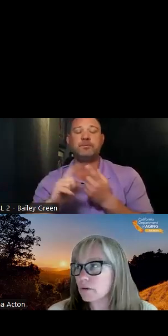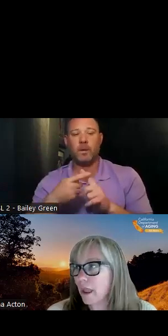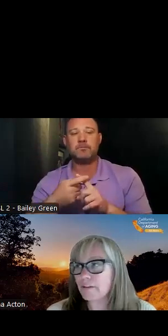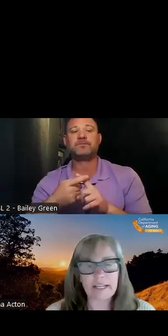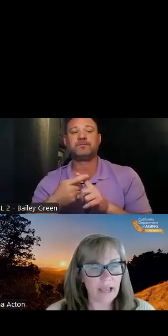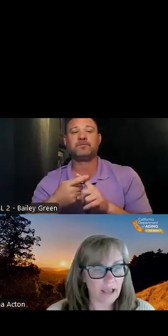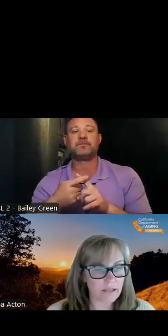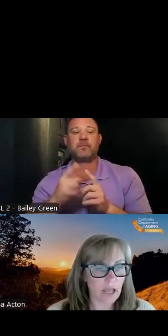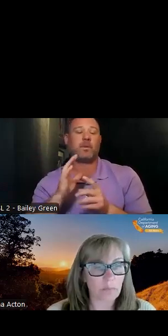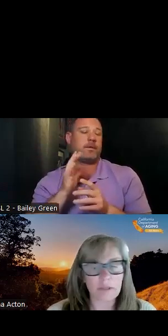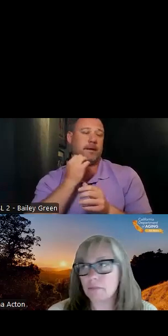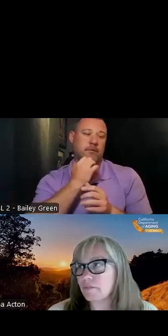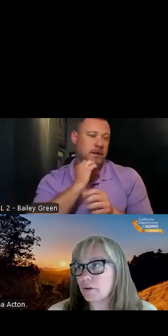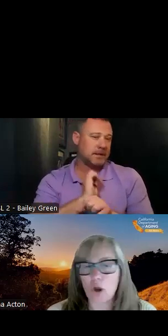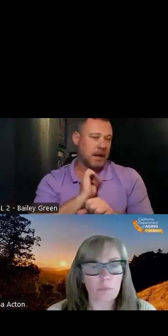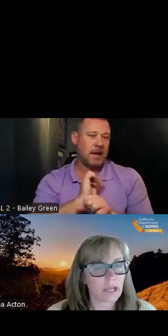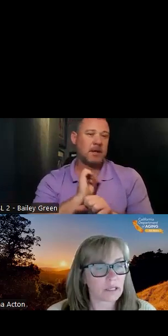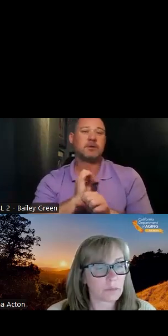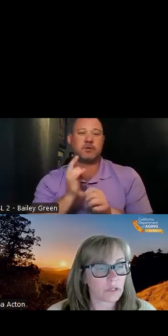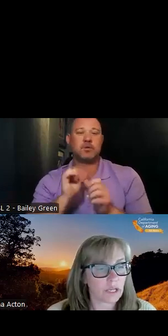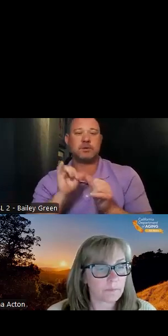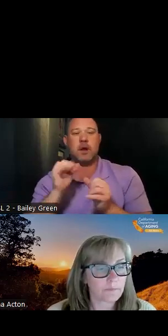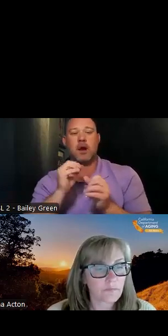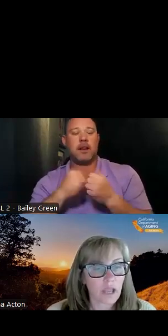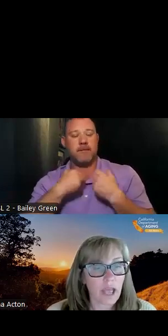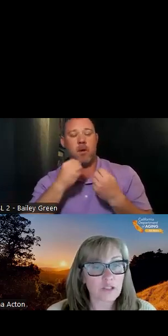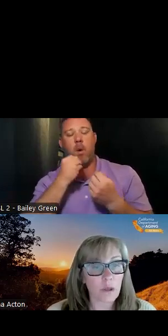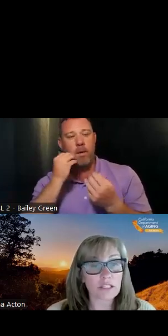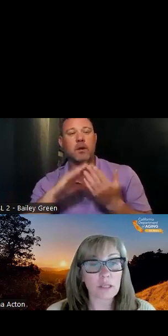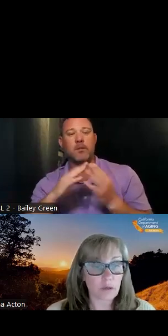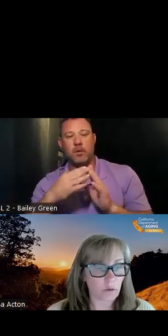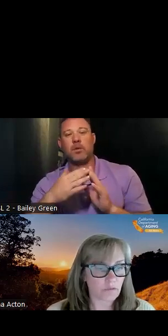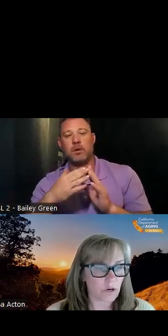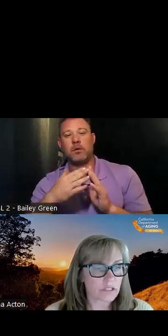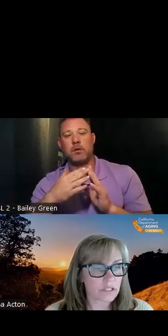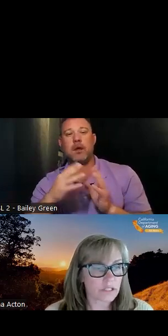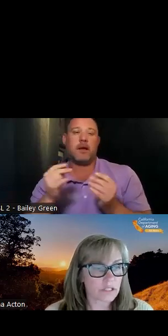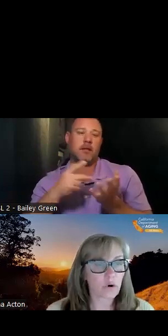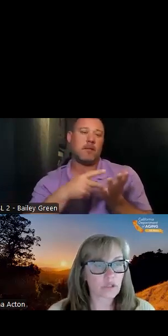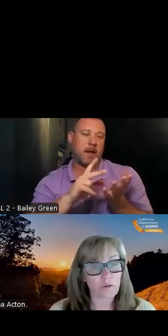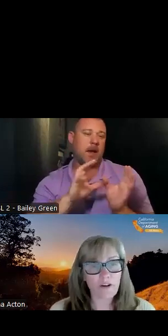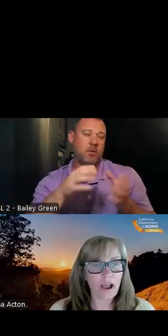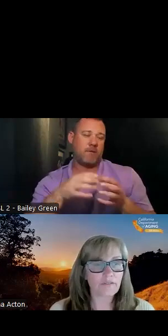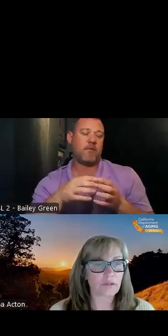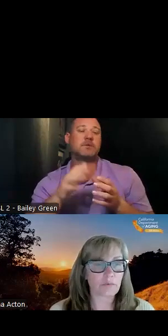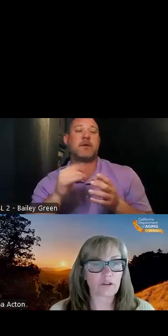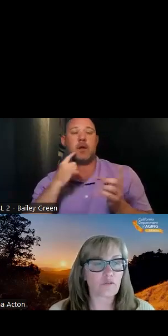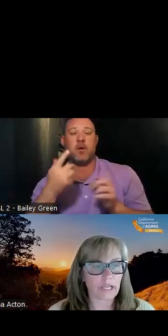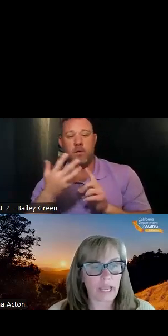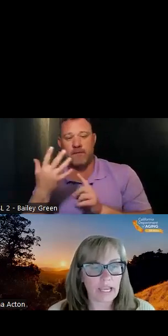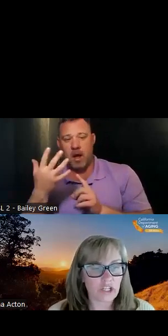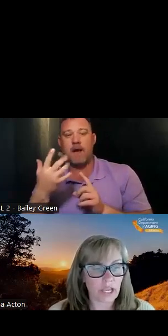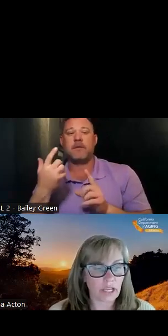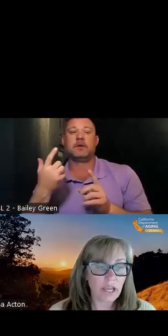with everyday tasks to help them live in their home and community, as well as the paid workforce. And then, of course, Goal 5 is around